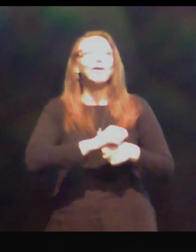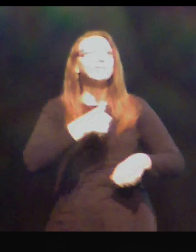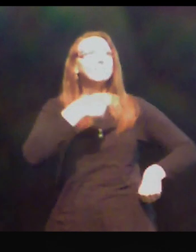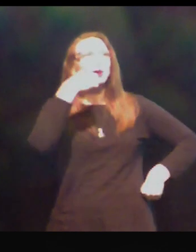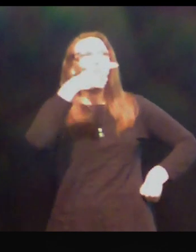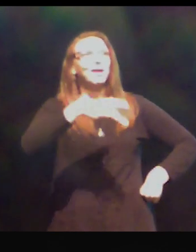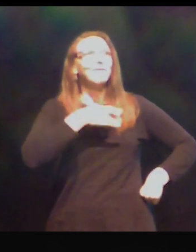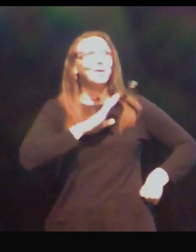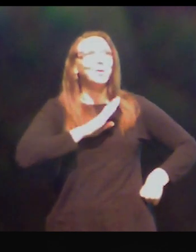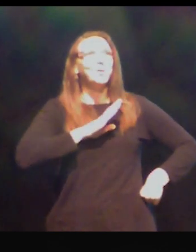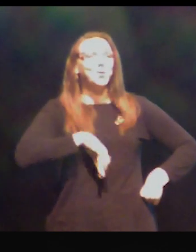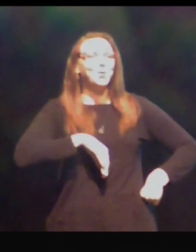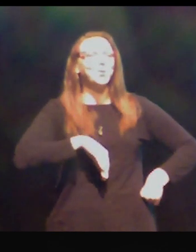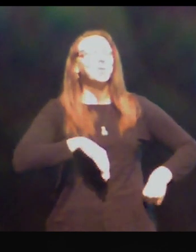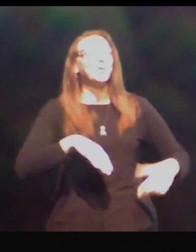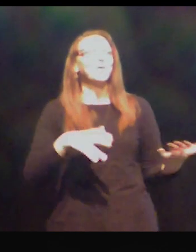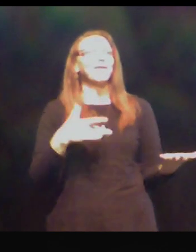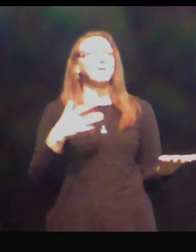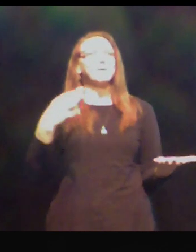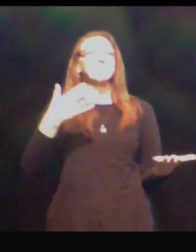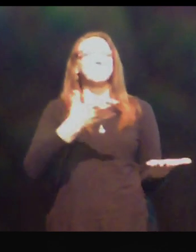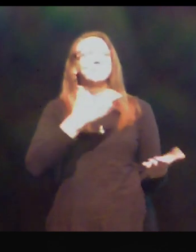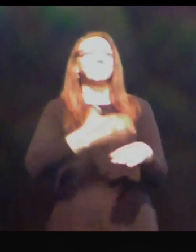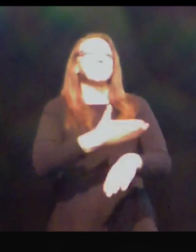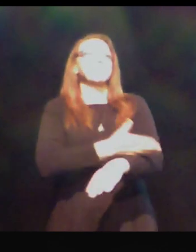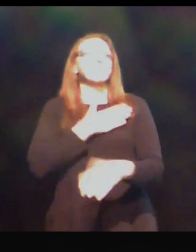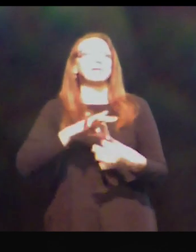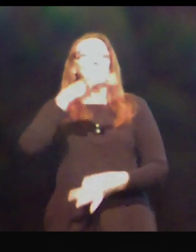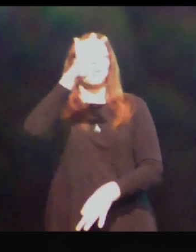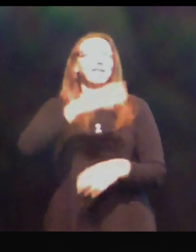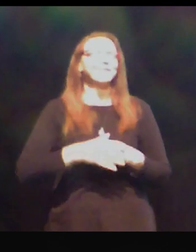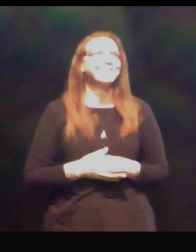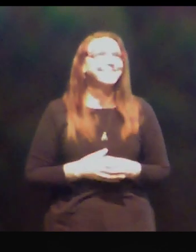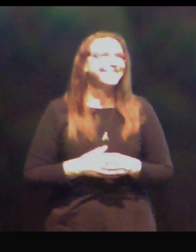day on Saturday. Just could probably do well for the soul.